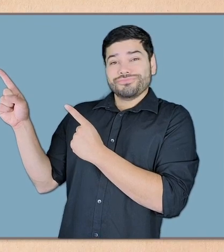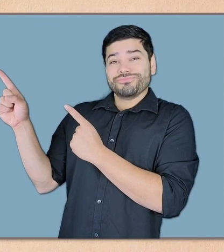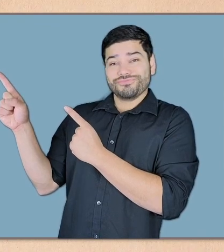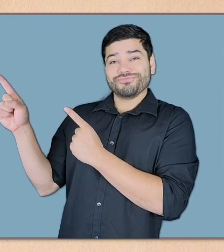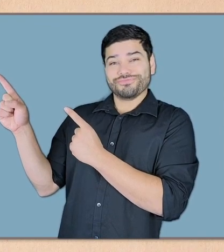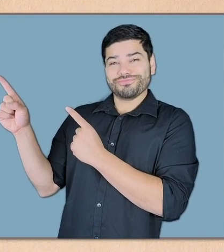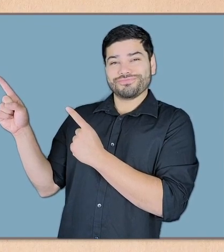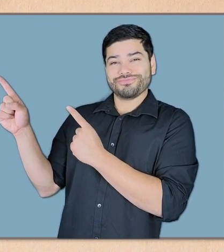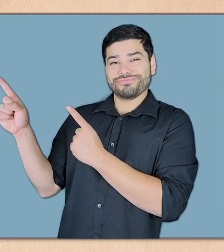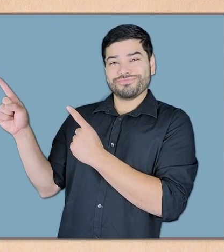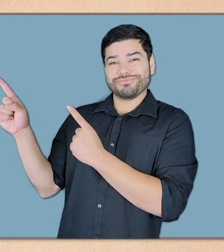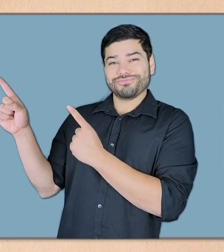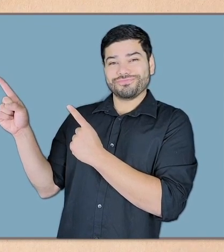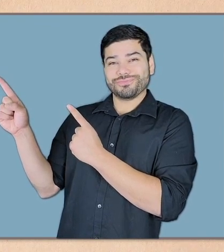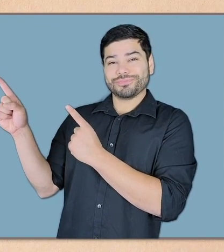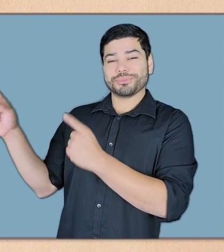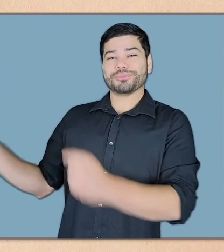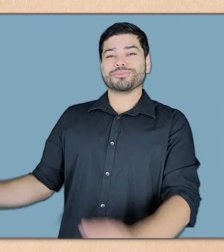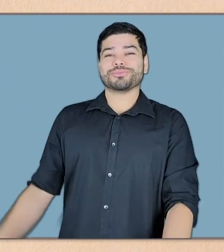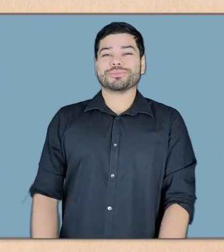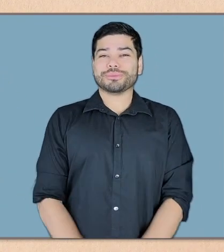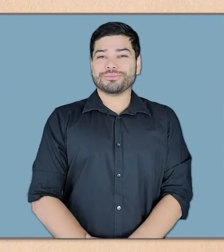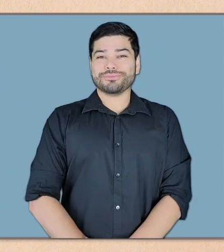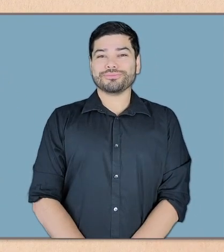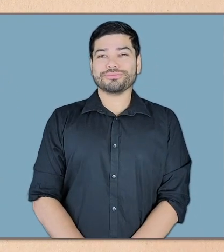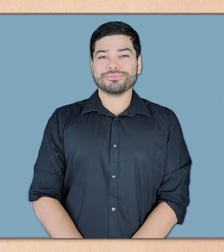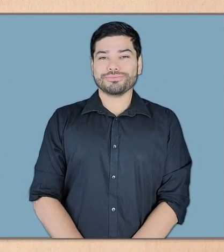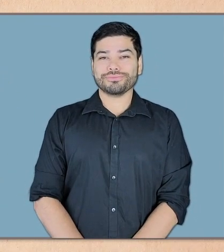the Disability Rights Center of Kansas at